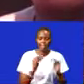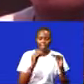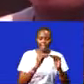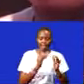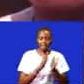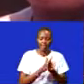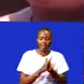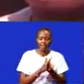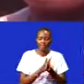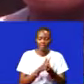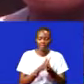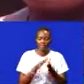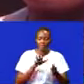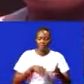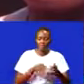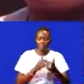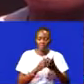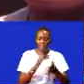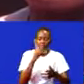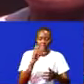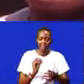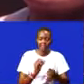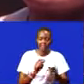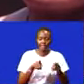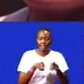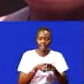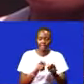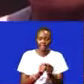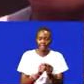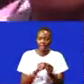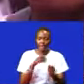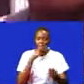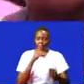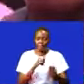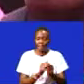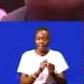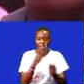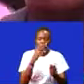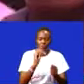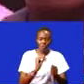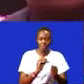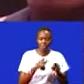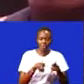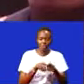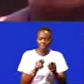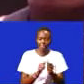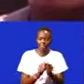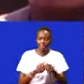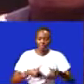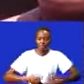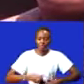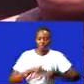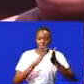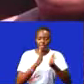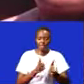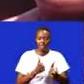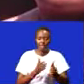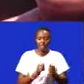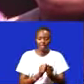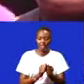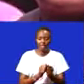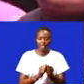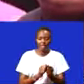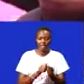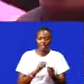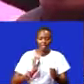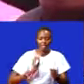gi the Women League, Women League, waromo gi the Mainstream 25th, kendo waromo gi our leaders. Jakomo,